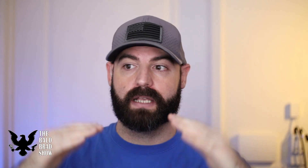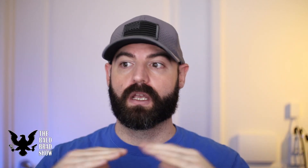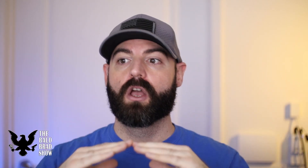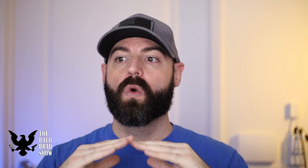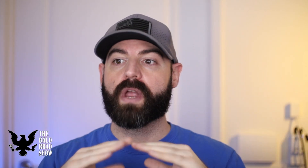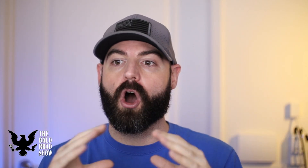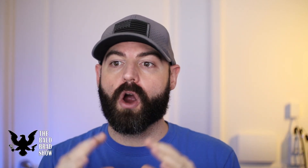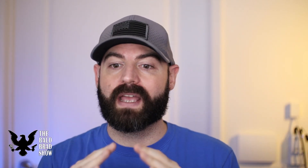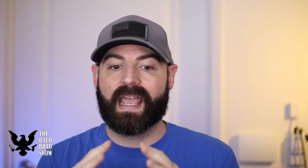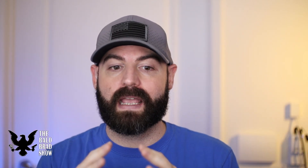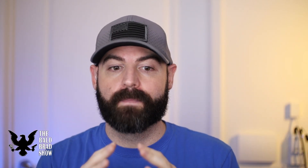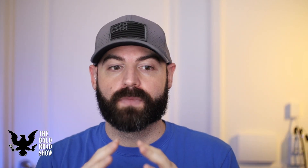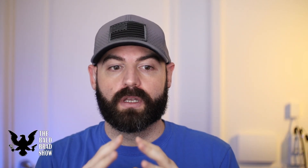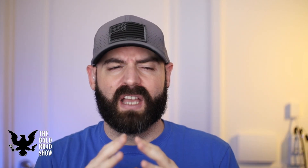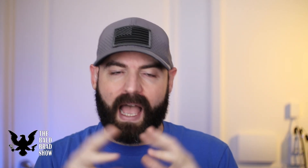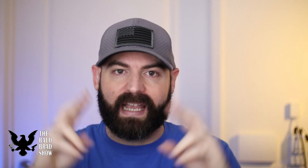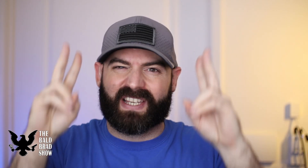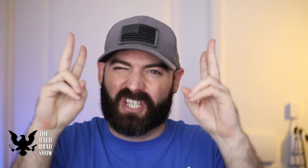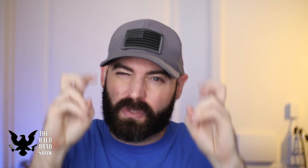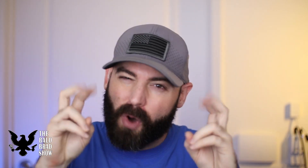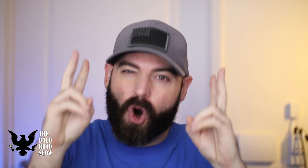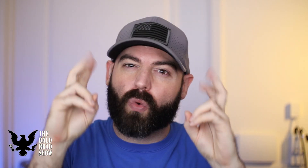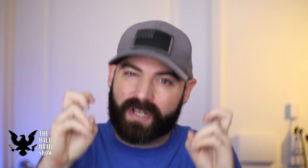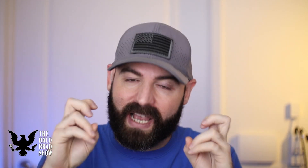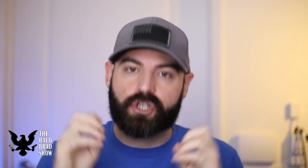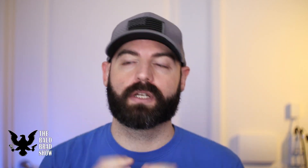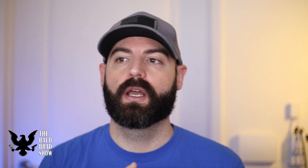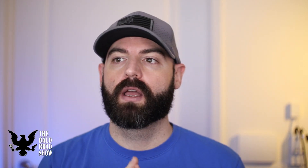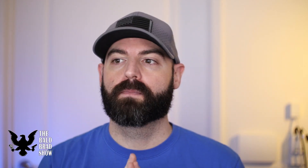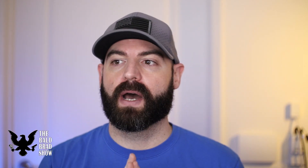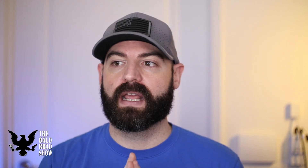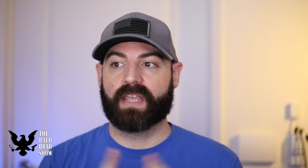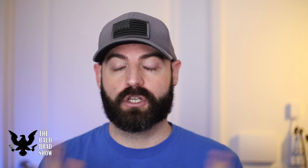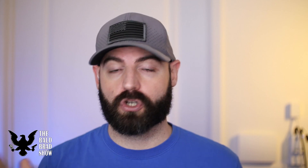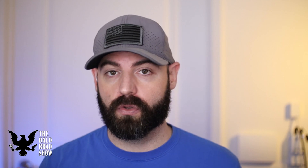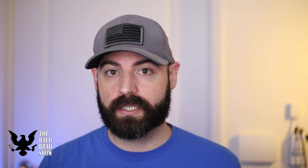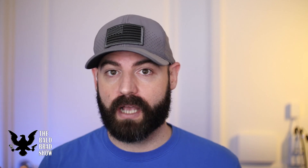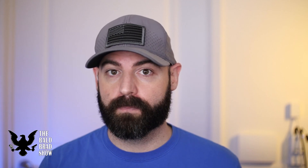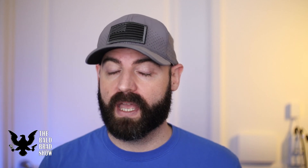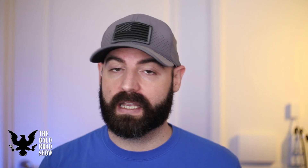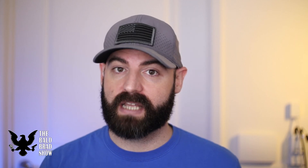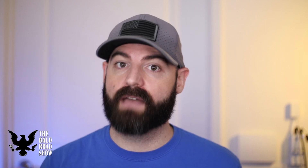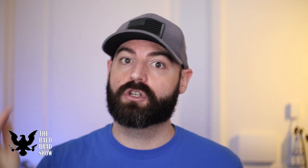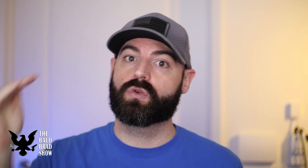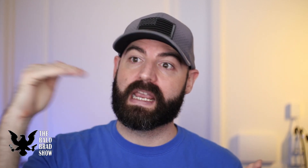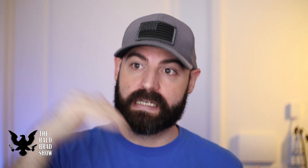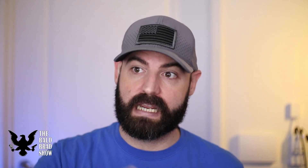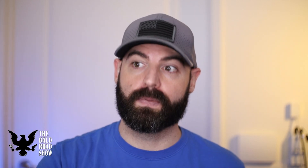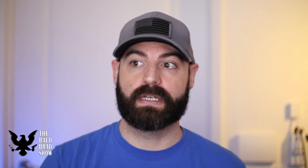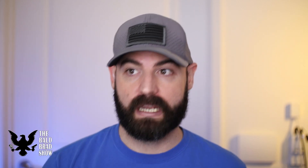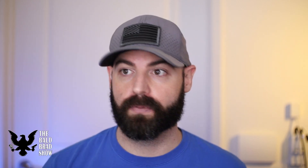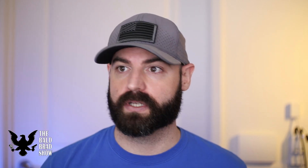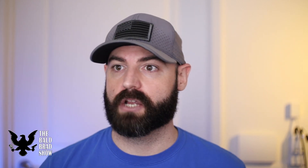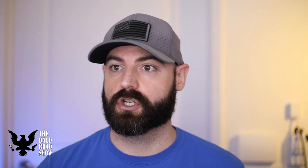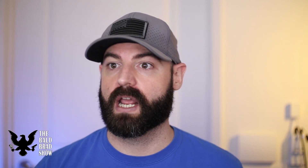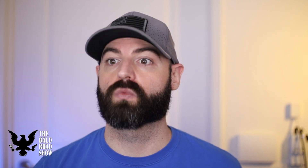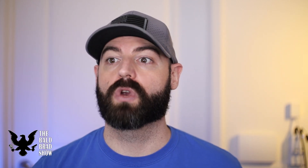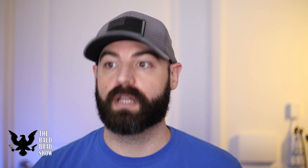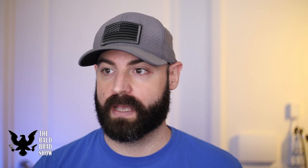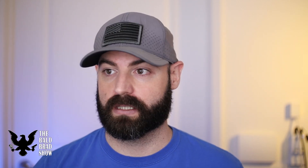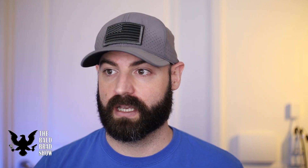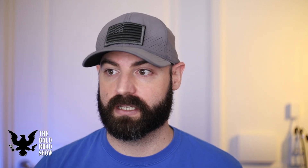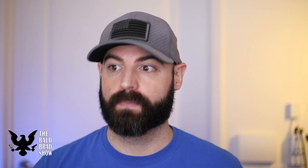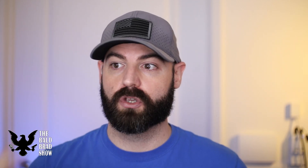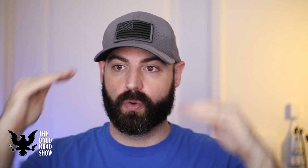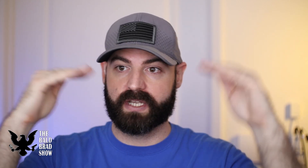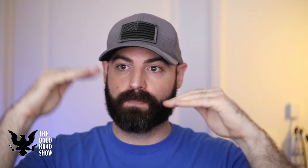beam because we are in a small recession, but if they screw this up, it could dive into a deep, deep recession and really